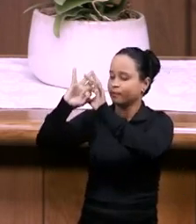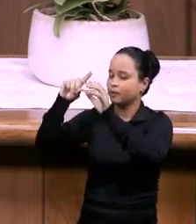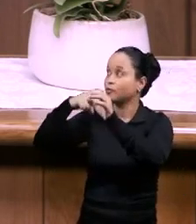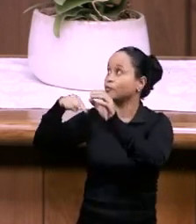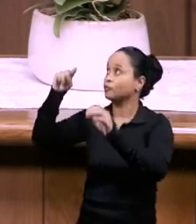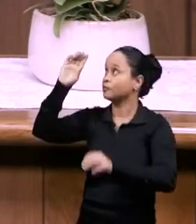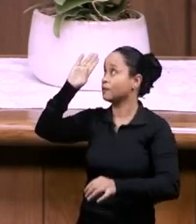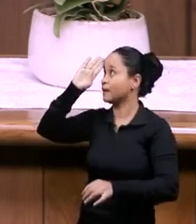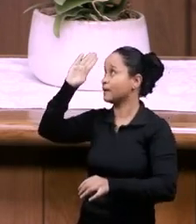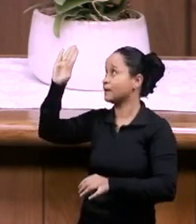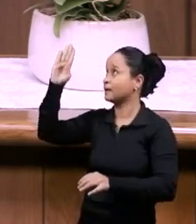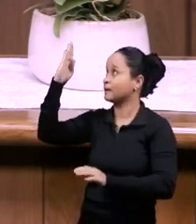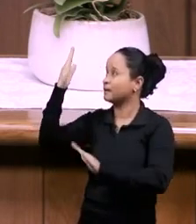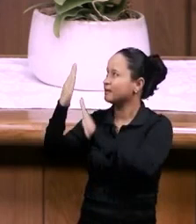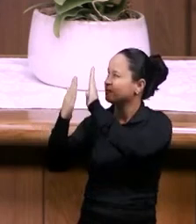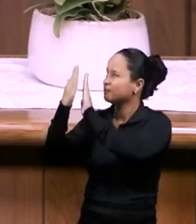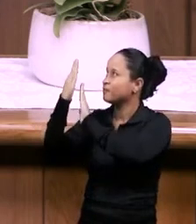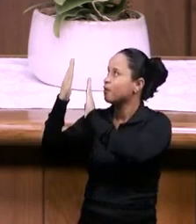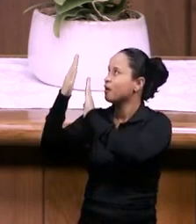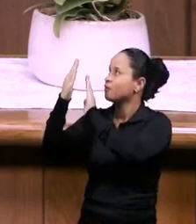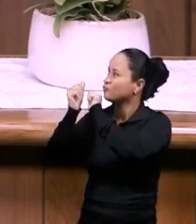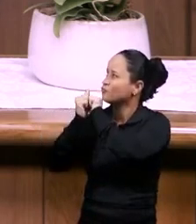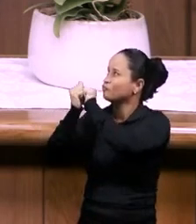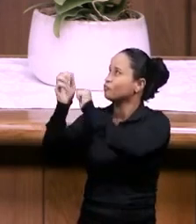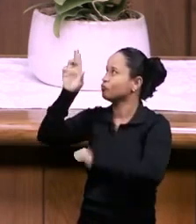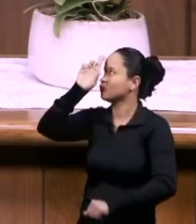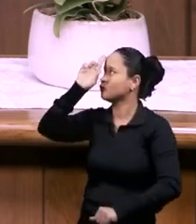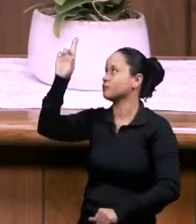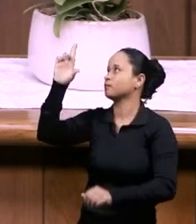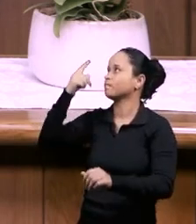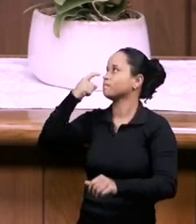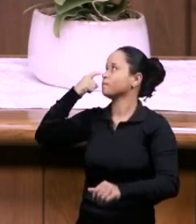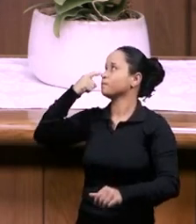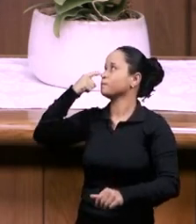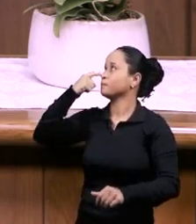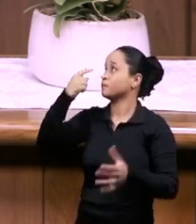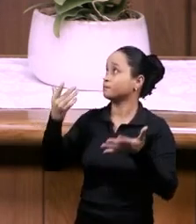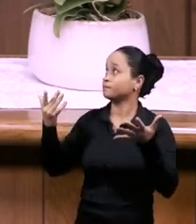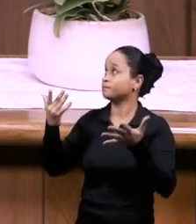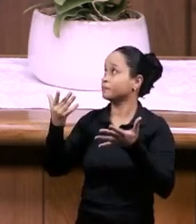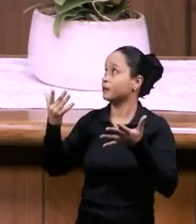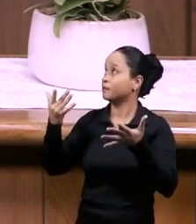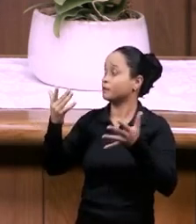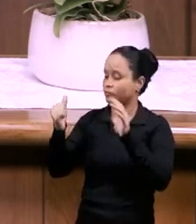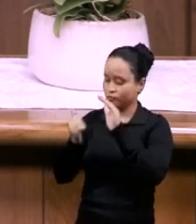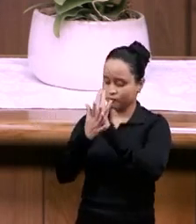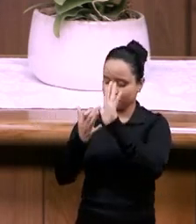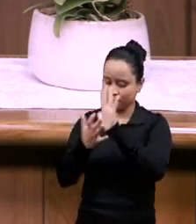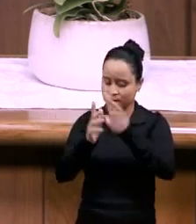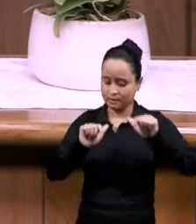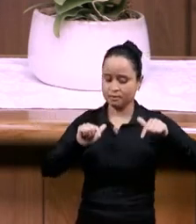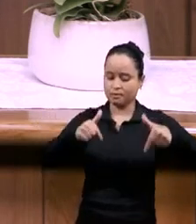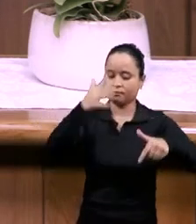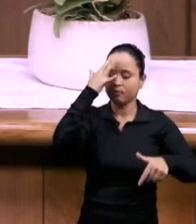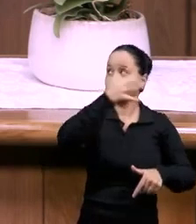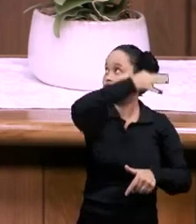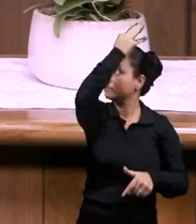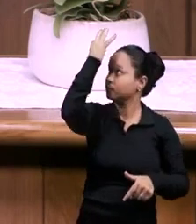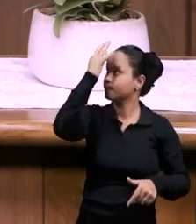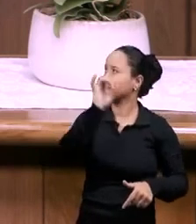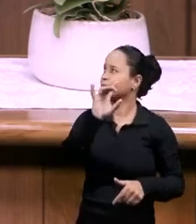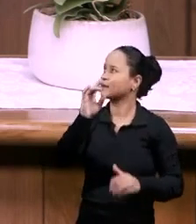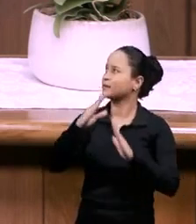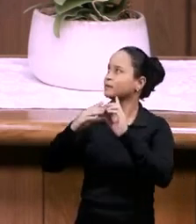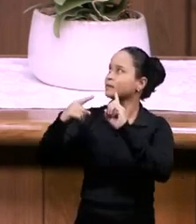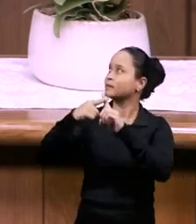able to speak to you directly. We praise you for the operation of your Holy Spirit in each church, in each